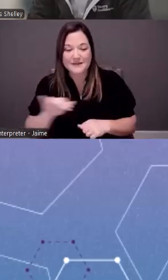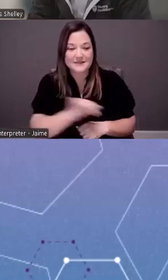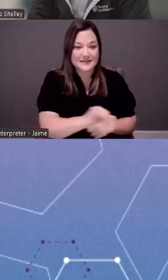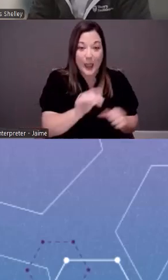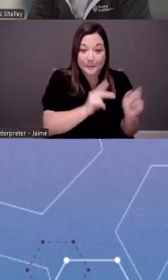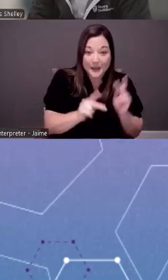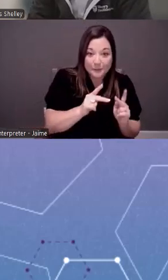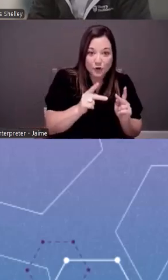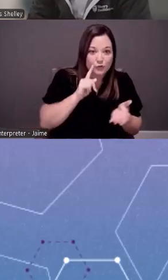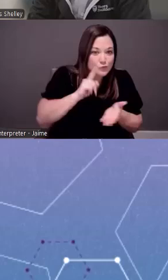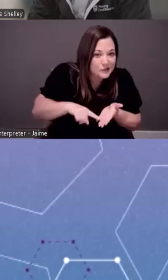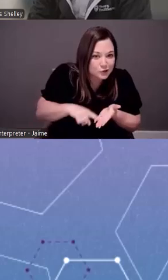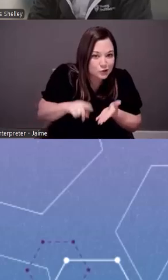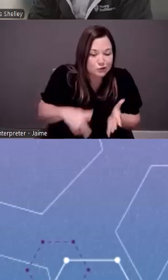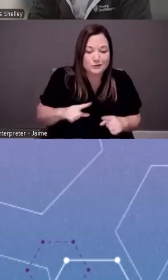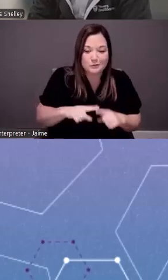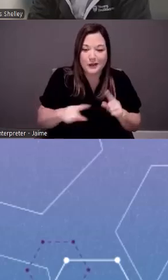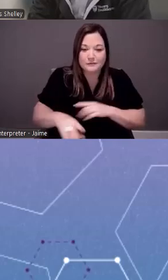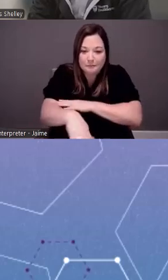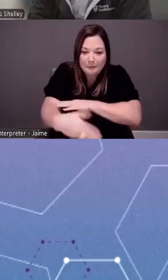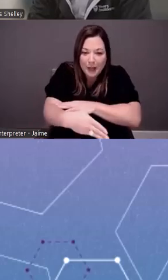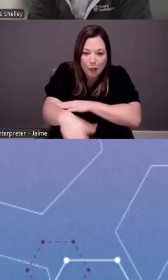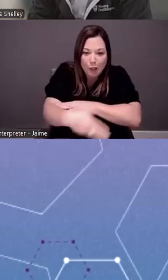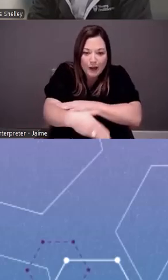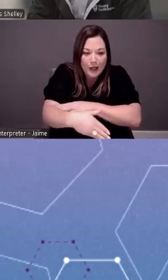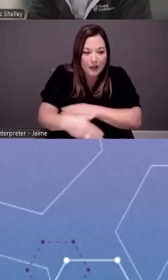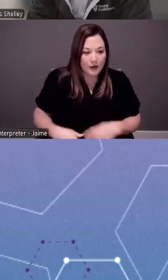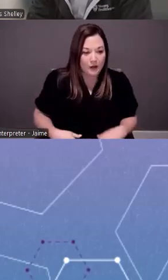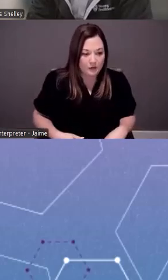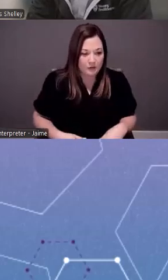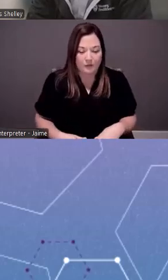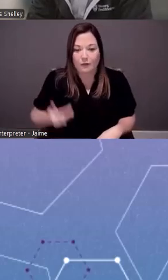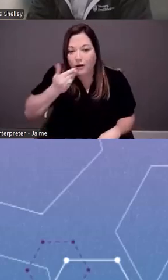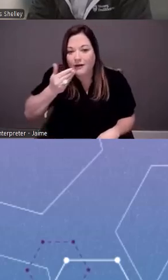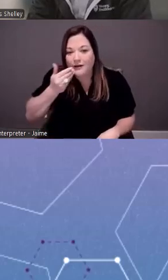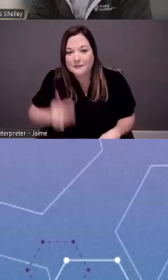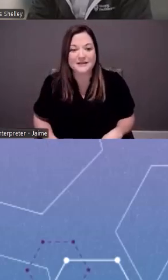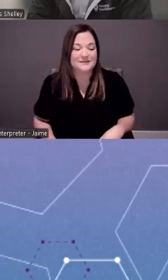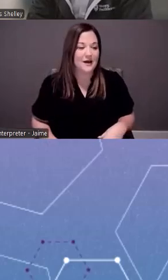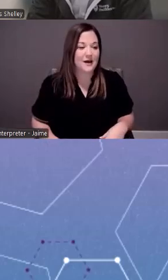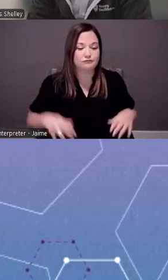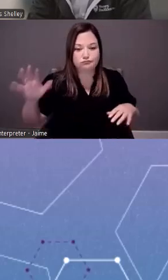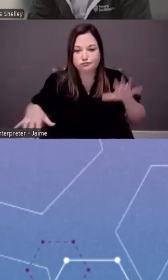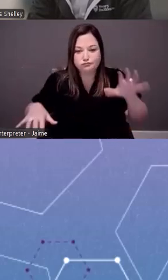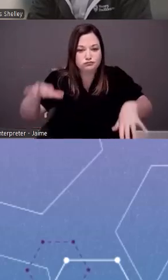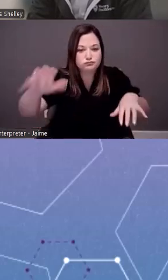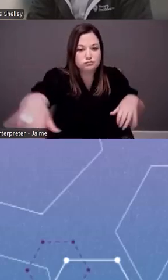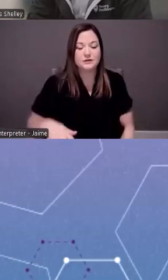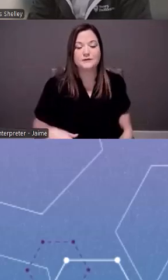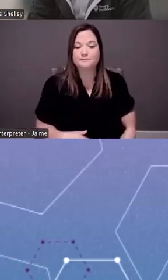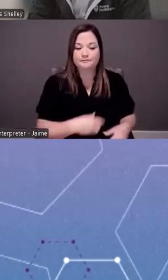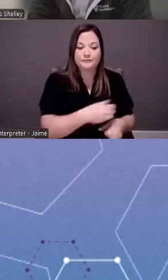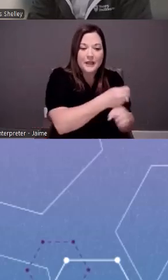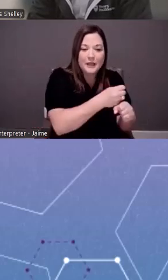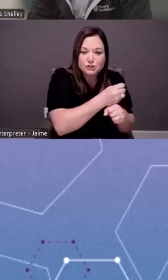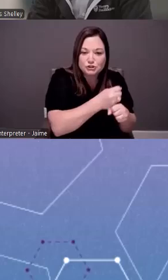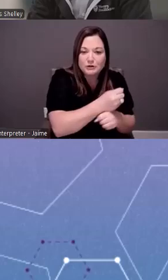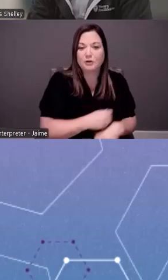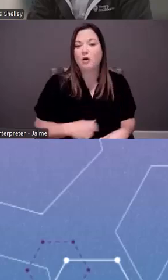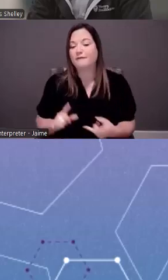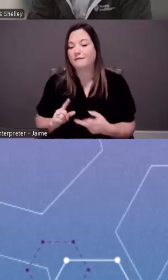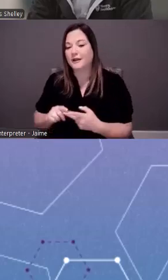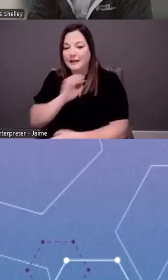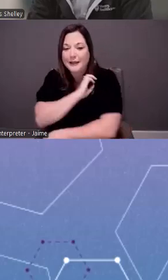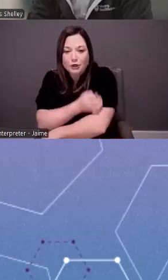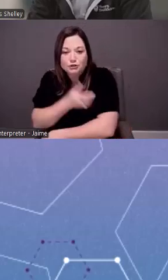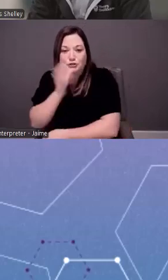like it's in the middle of the night. There's strewn pizza, energy drinks, and coffee mugs, and everyone looks very sad and